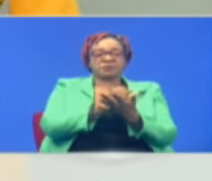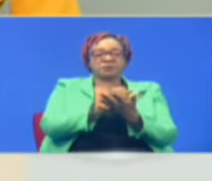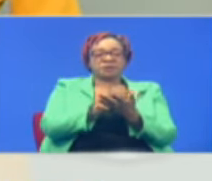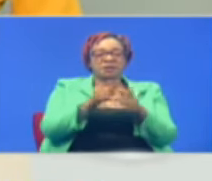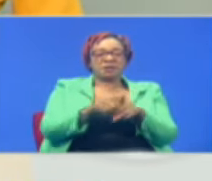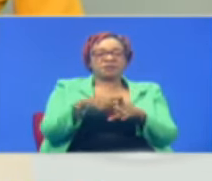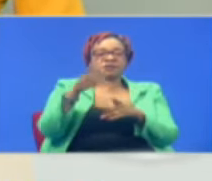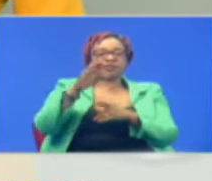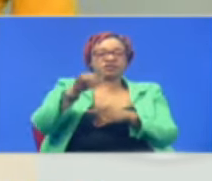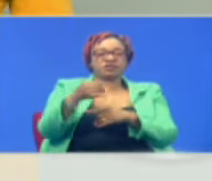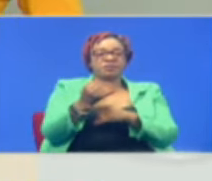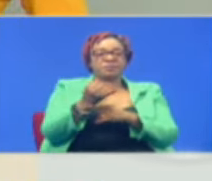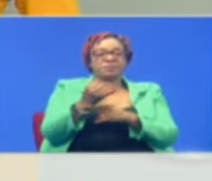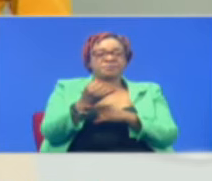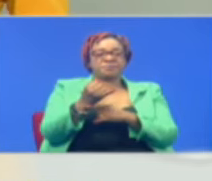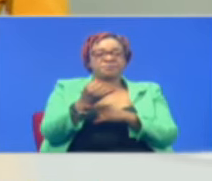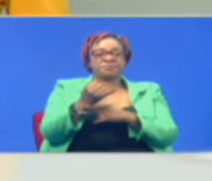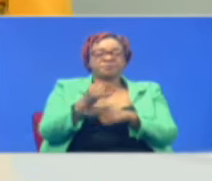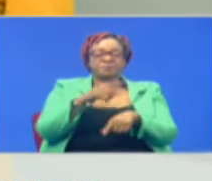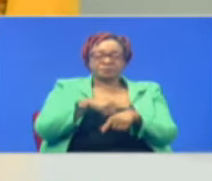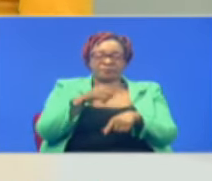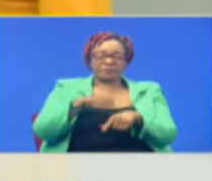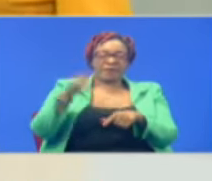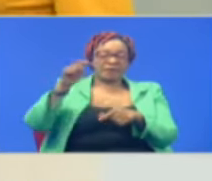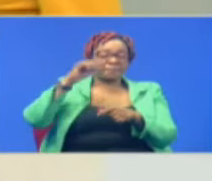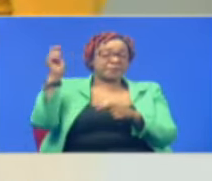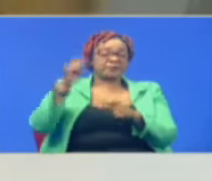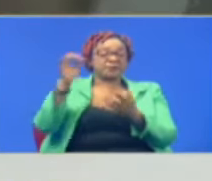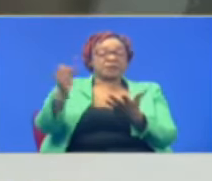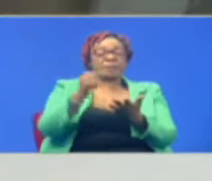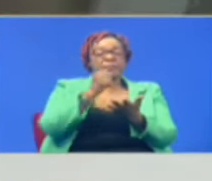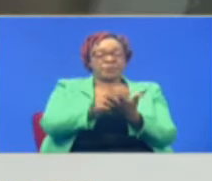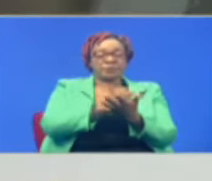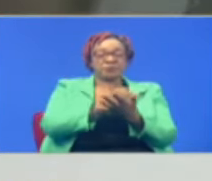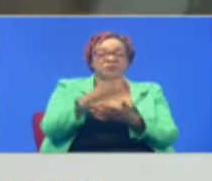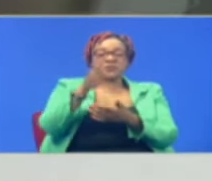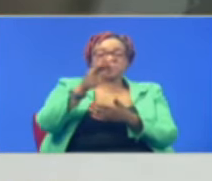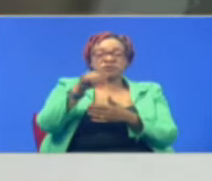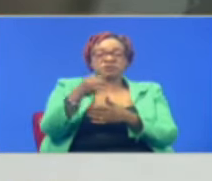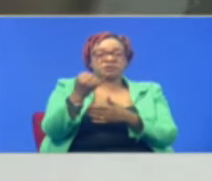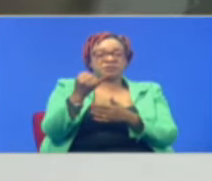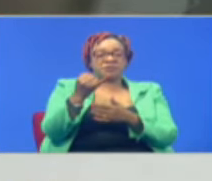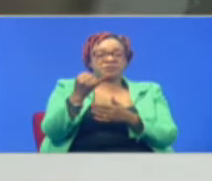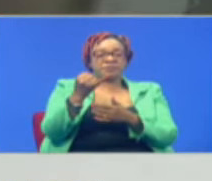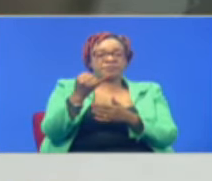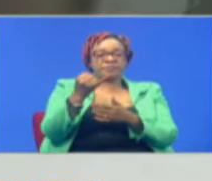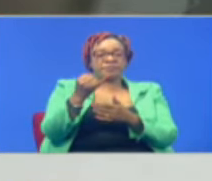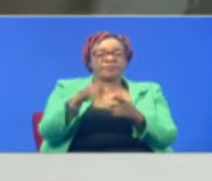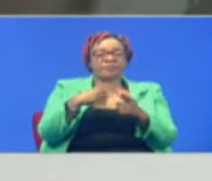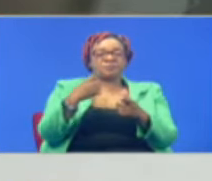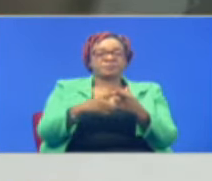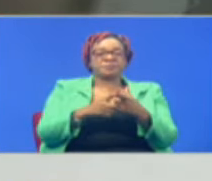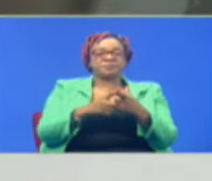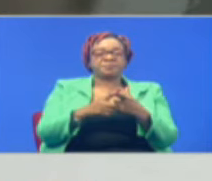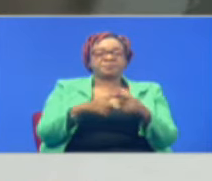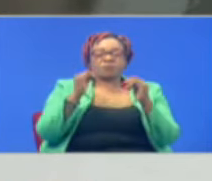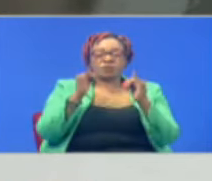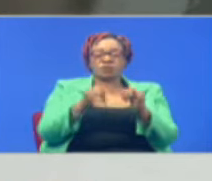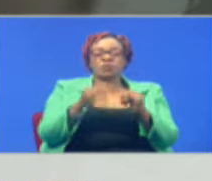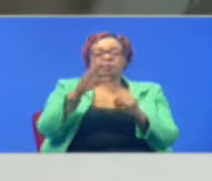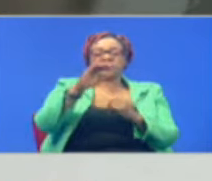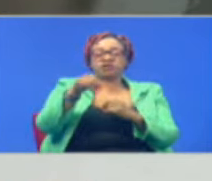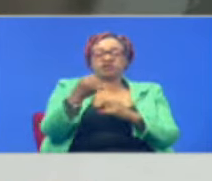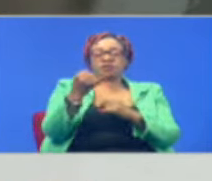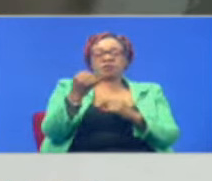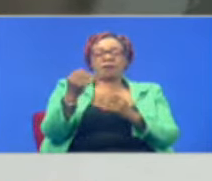Chief Justice. And once the President appoints the Chief Justice, that applicant or the new CJ appointee